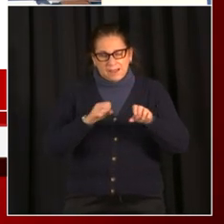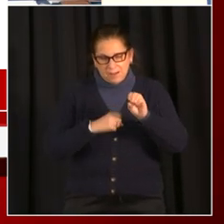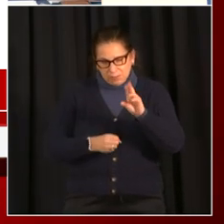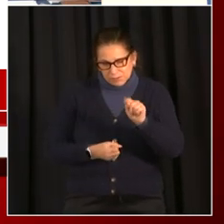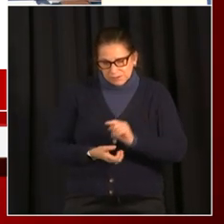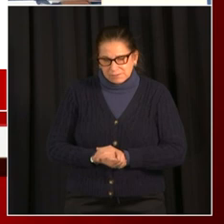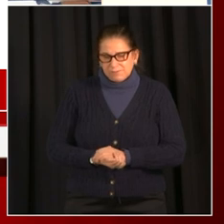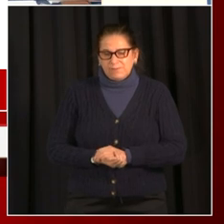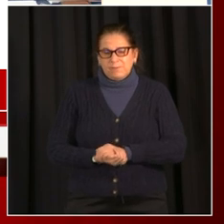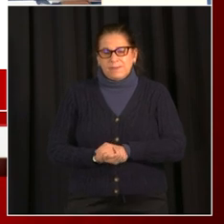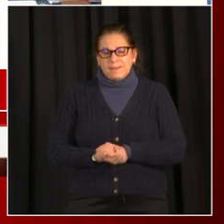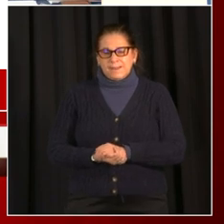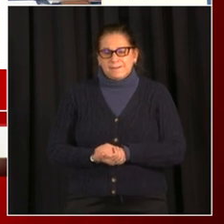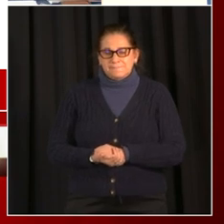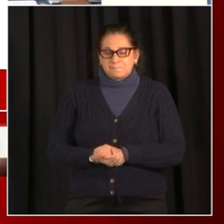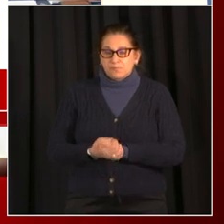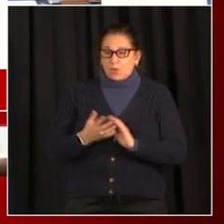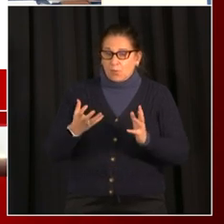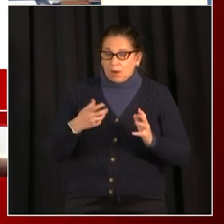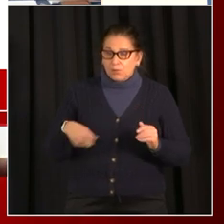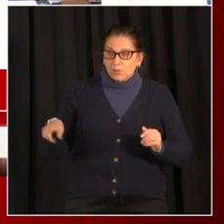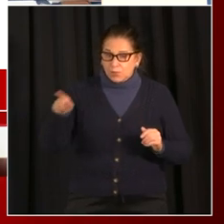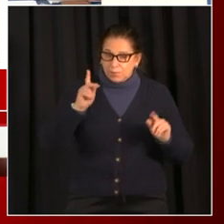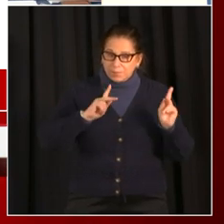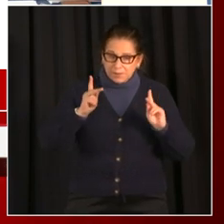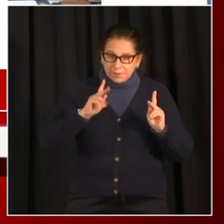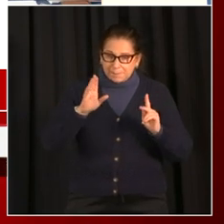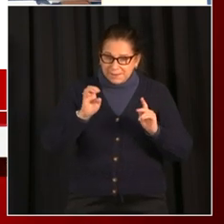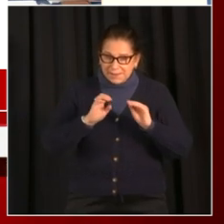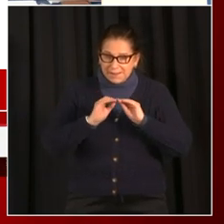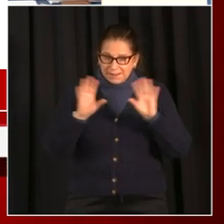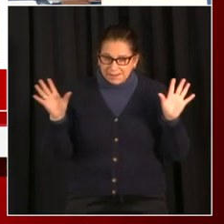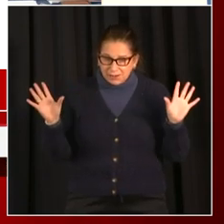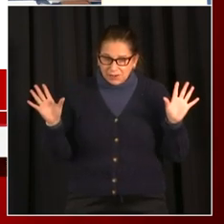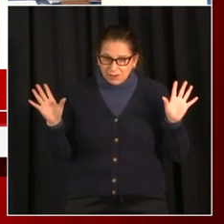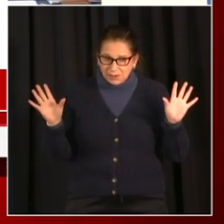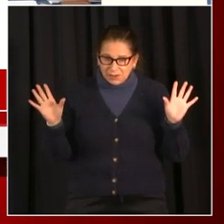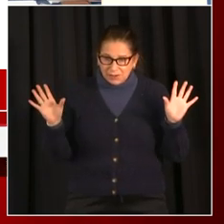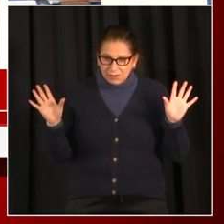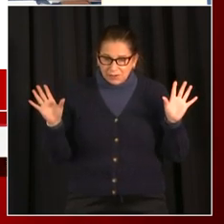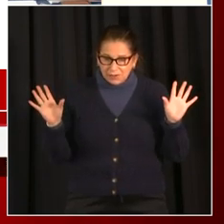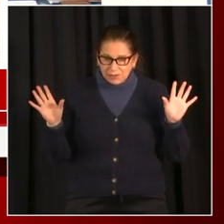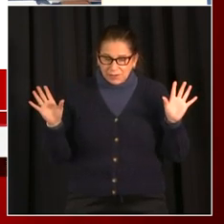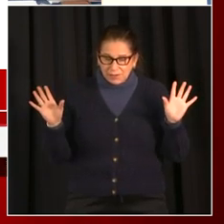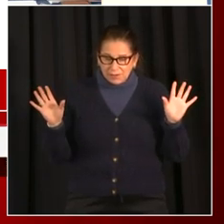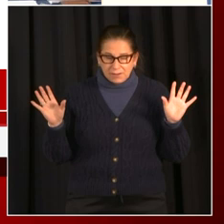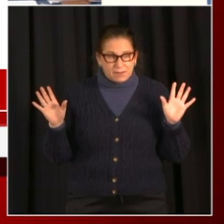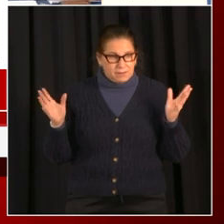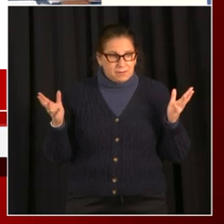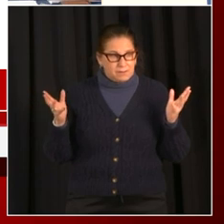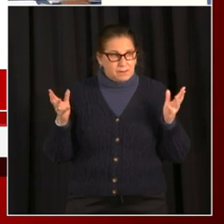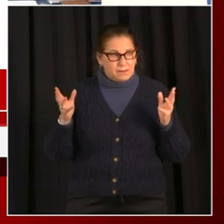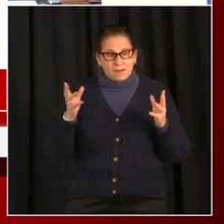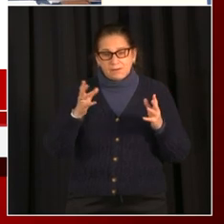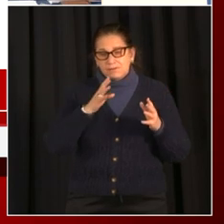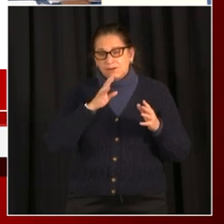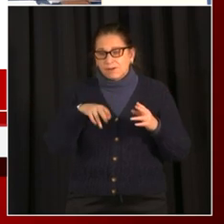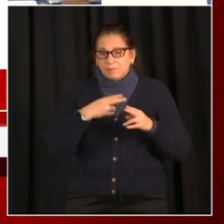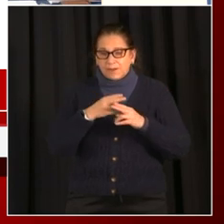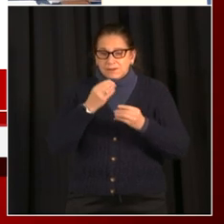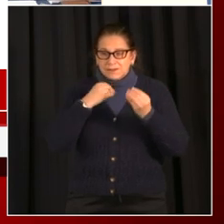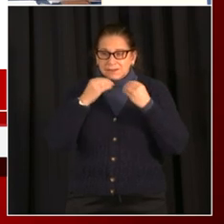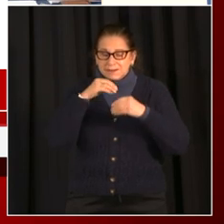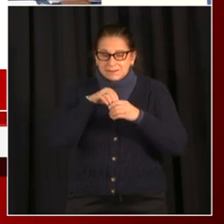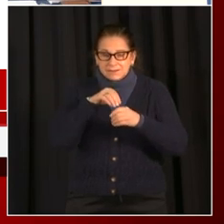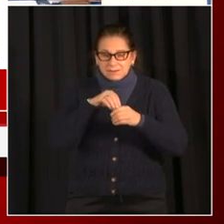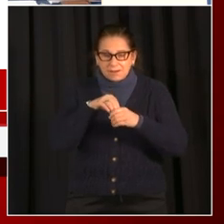that folks are clear about how many flaps or walls. There was still some concern from operators about